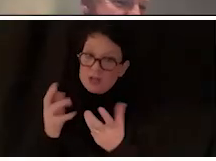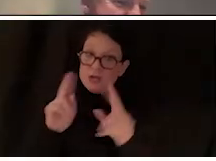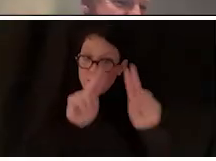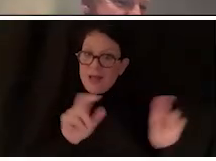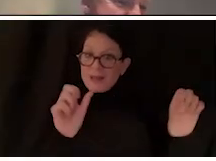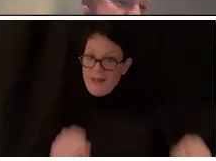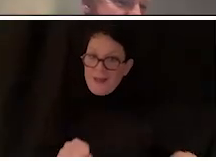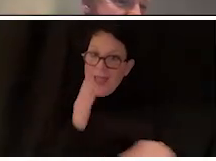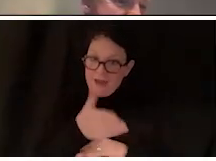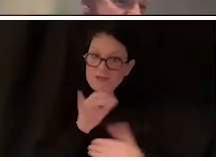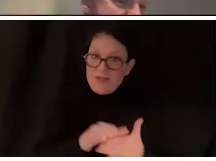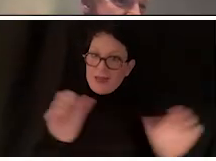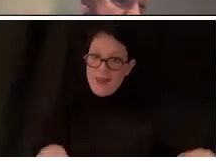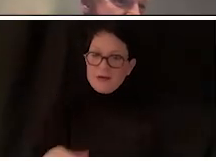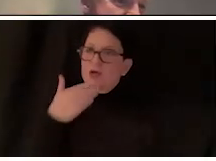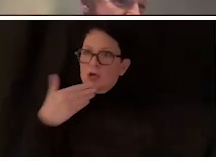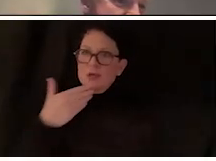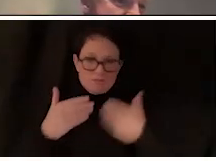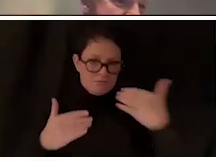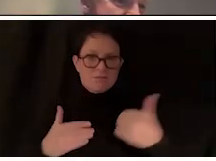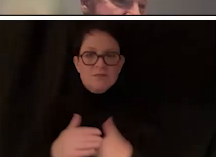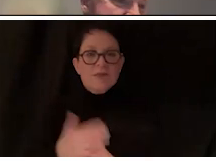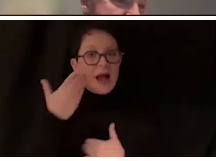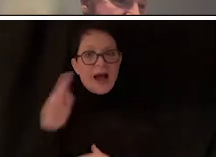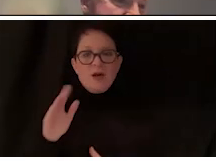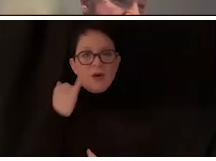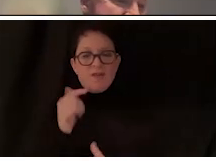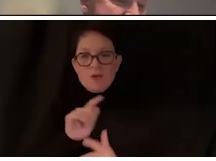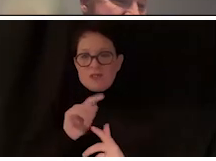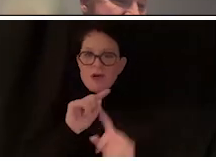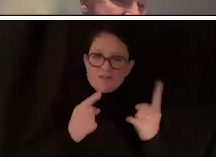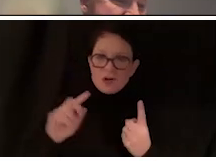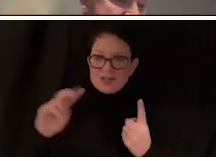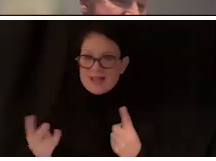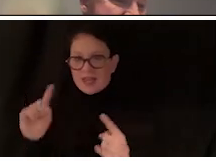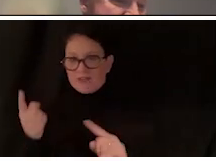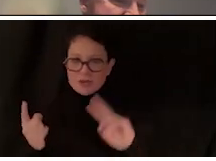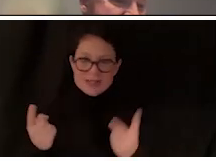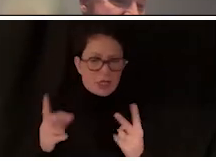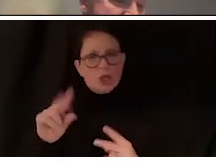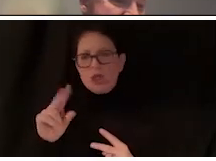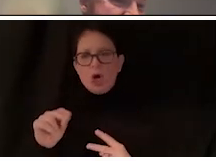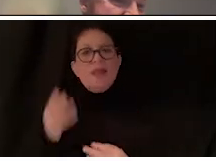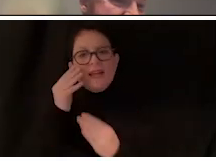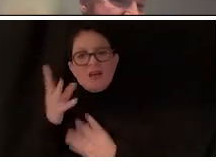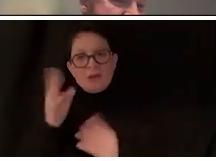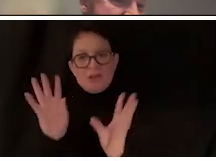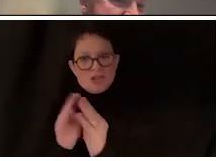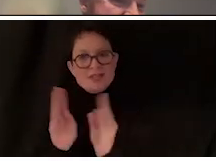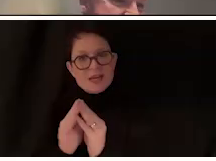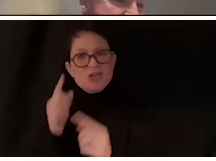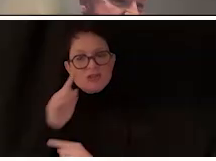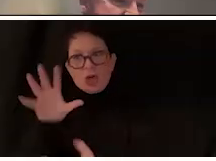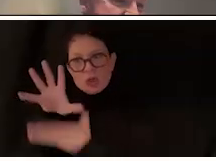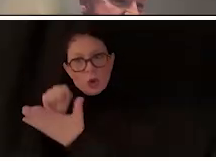then. Okay. Yeah. I just didn't know like if there was a certain way to do it or Nope, you know, that's what or the whatever. information sessions are